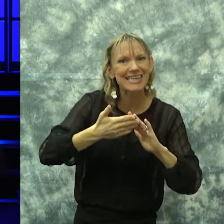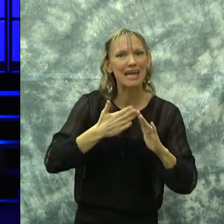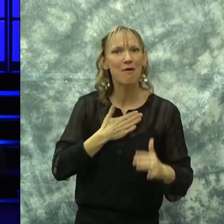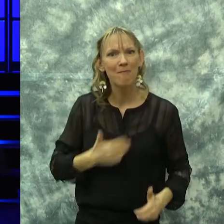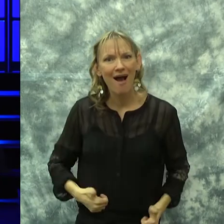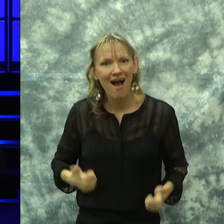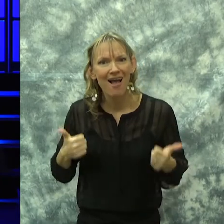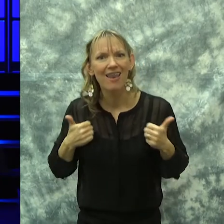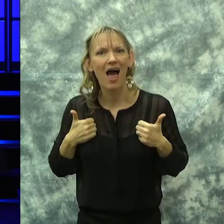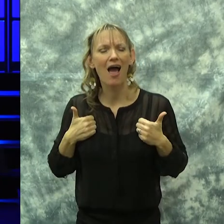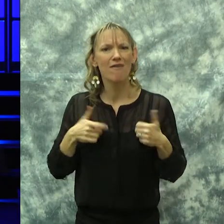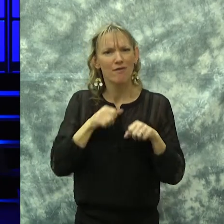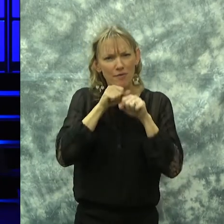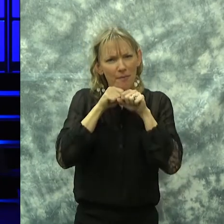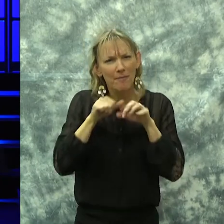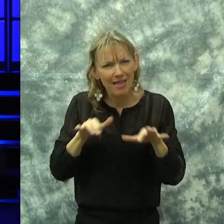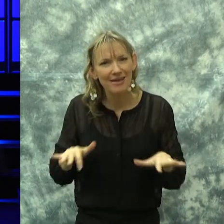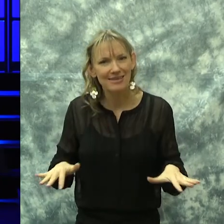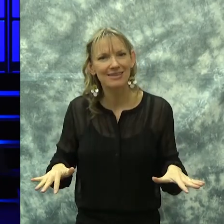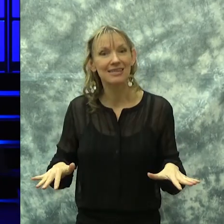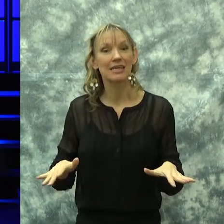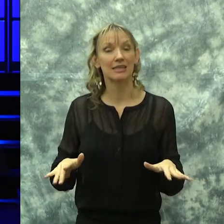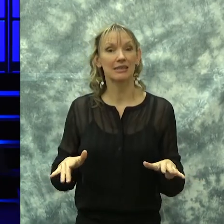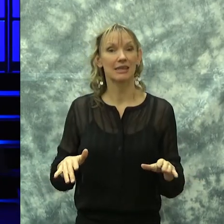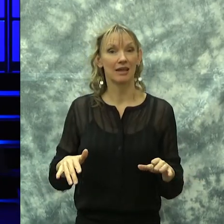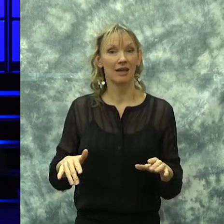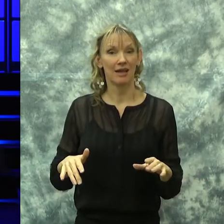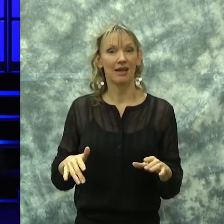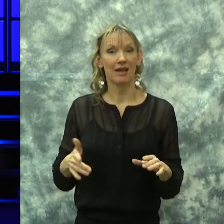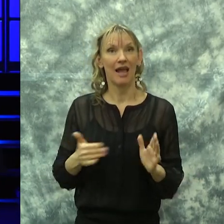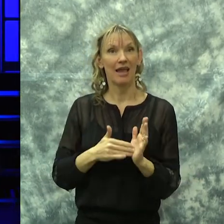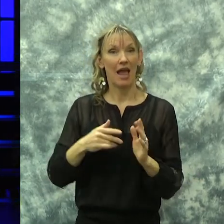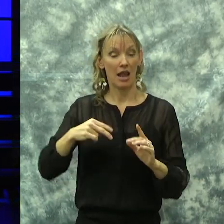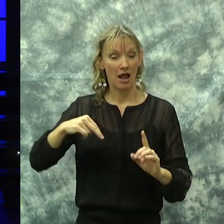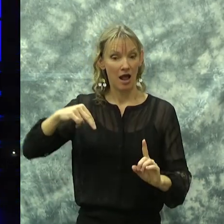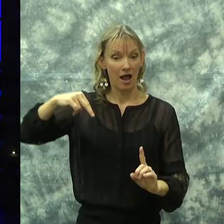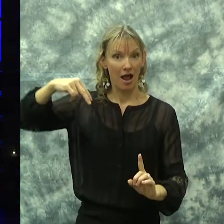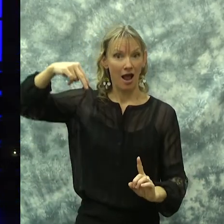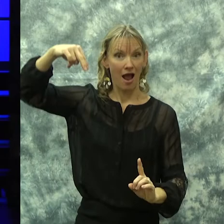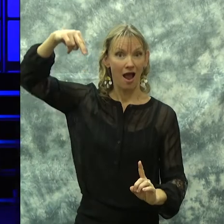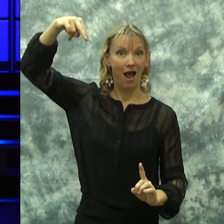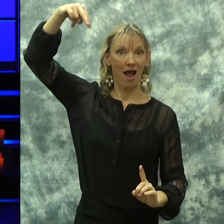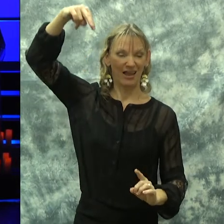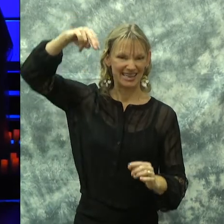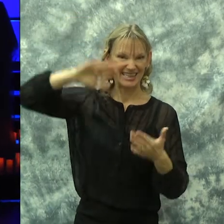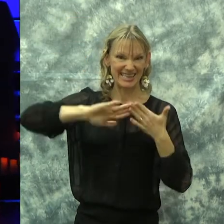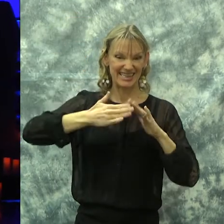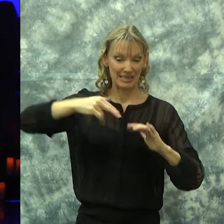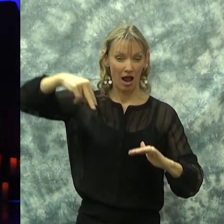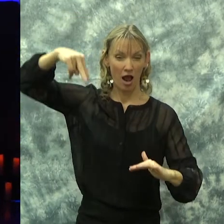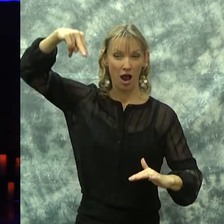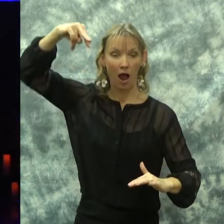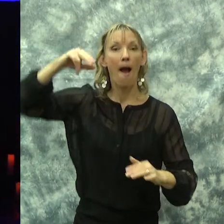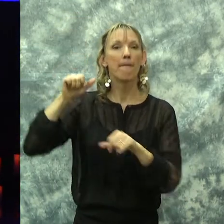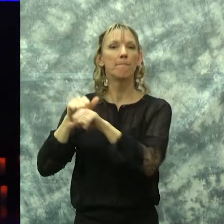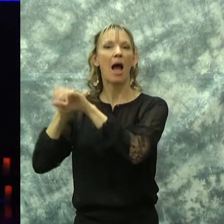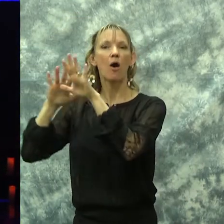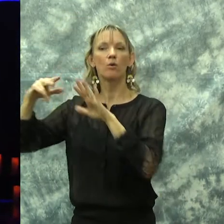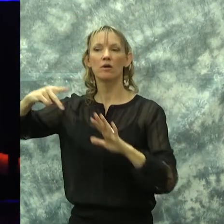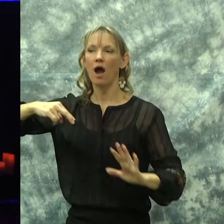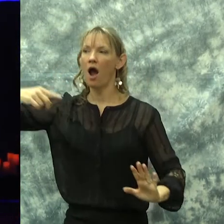my life and these blessings I get. And as you go higher and higher, all of a sudden, you find yourself on this